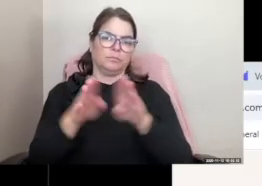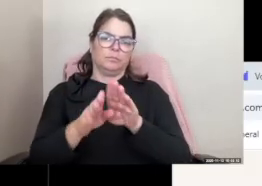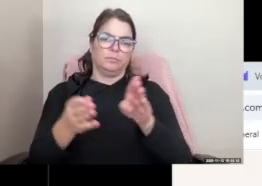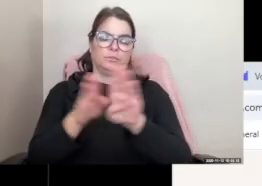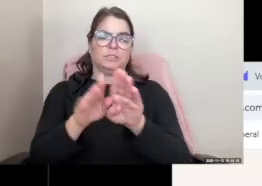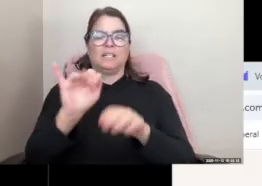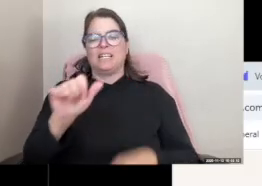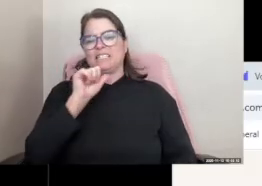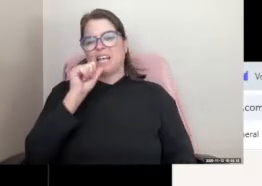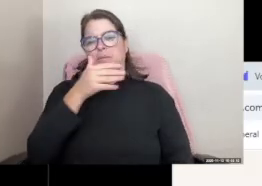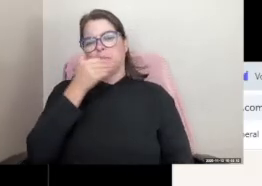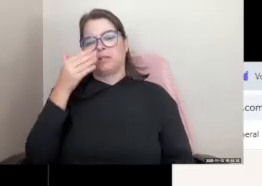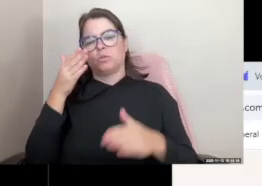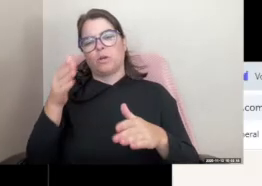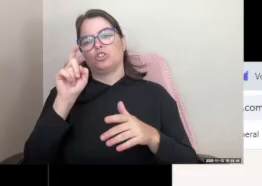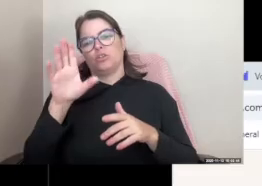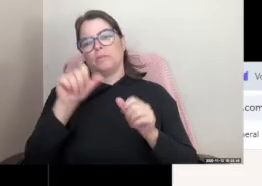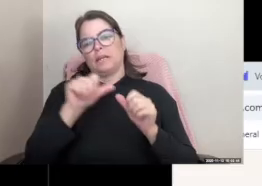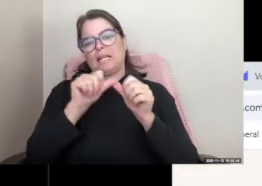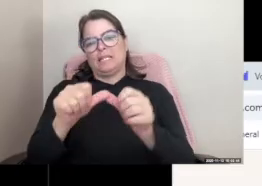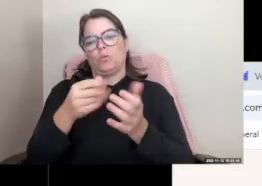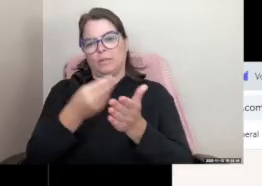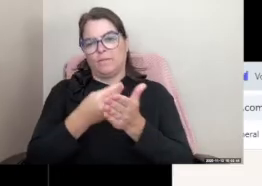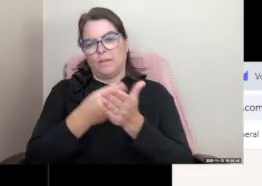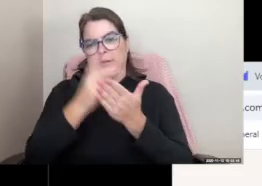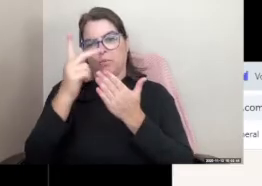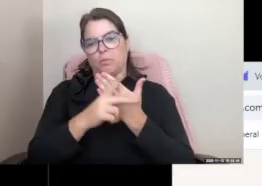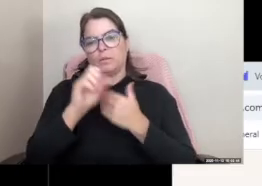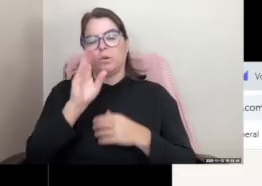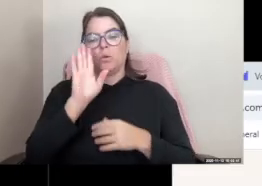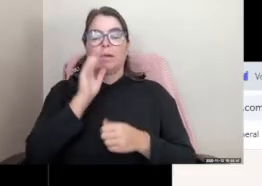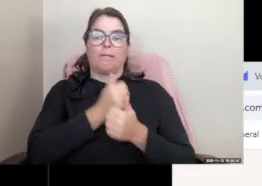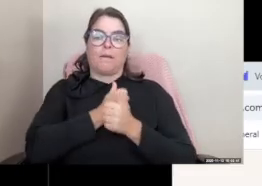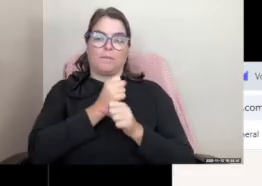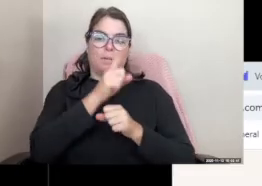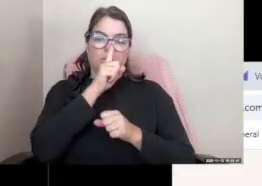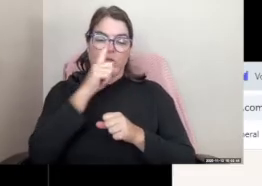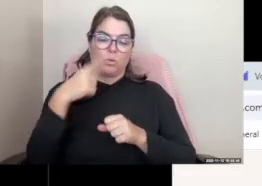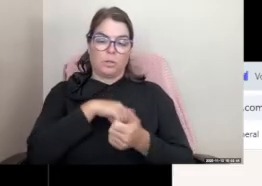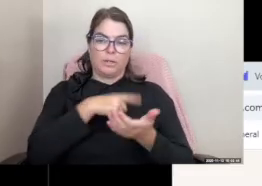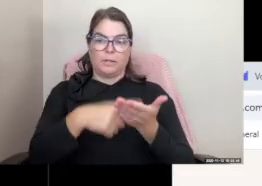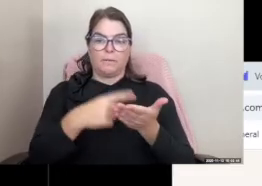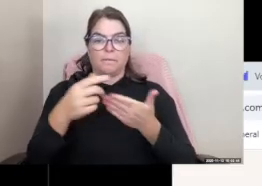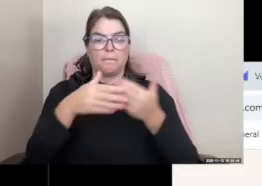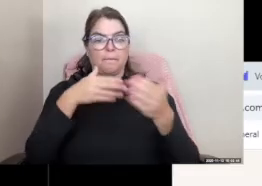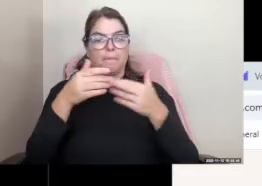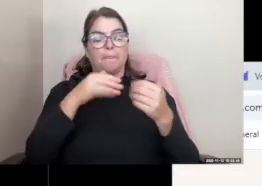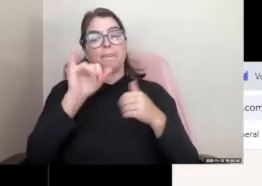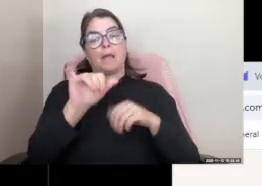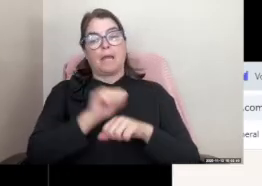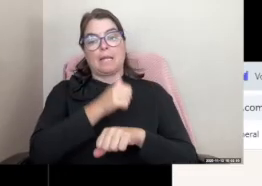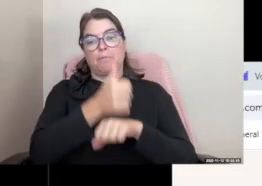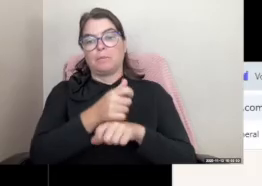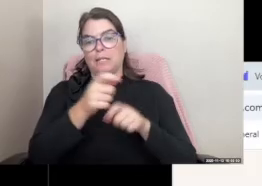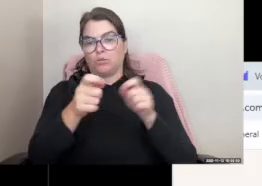operators to participate in the program, stay in the program, and maybe have a good business case. But I think without that guardrail, we're just going to